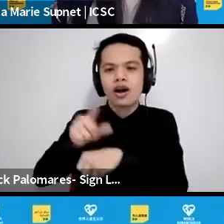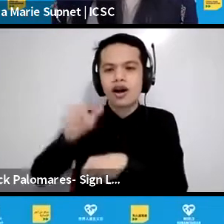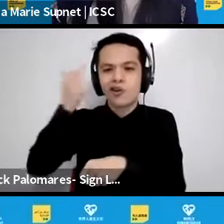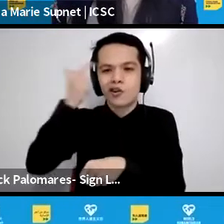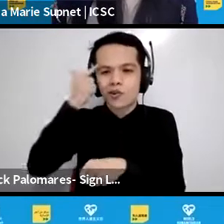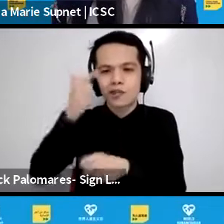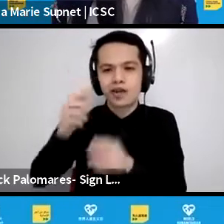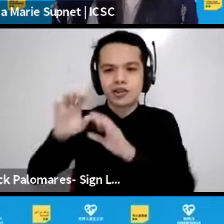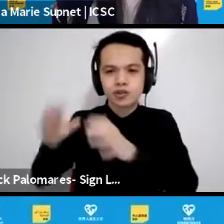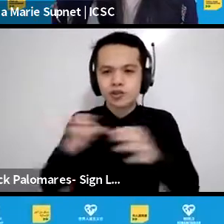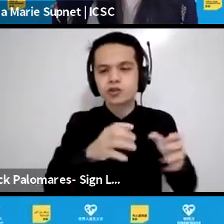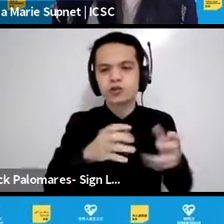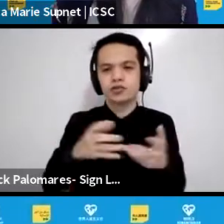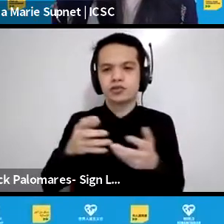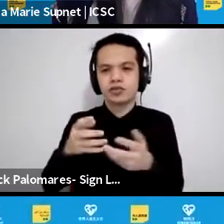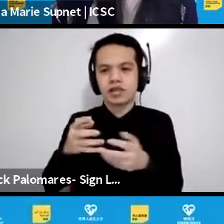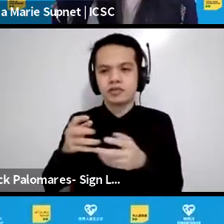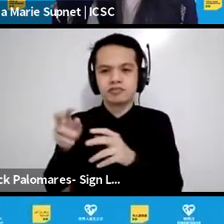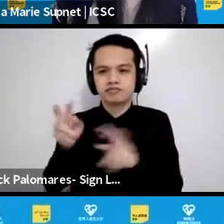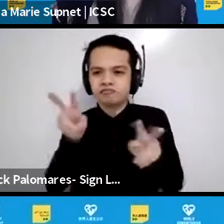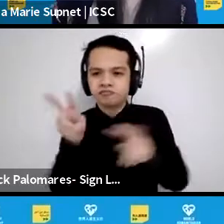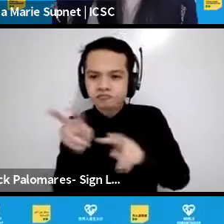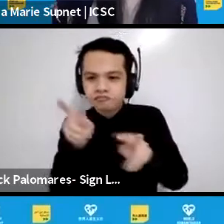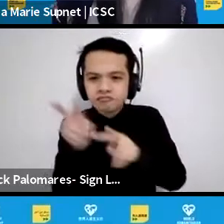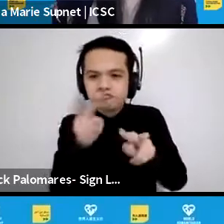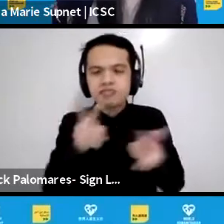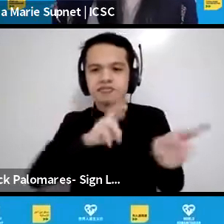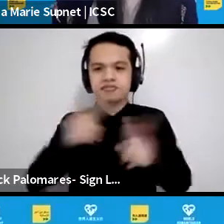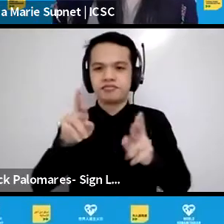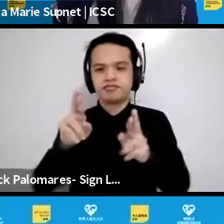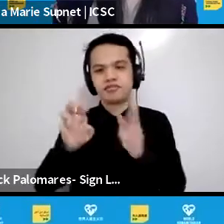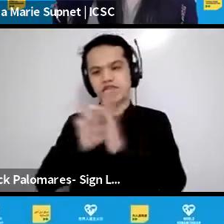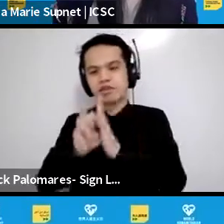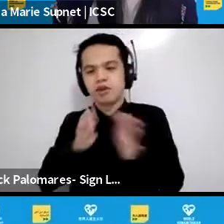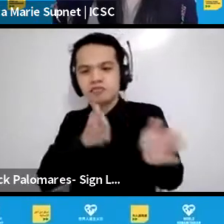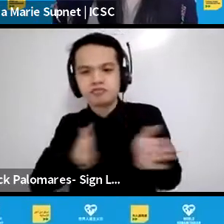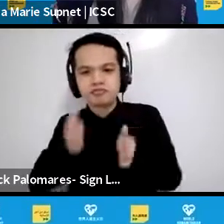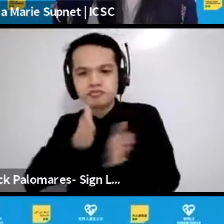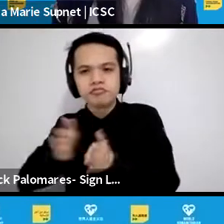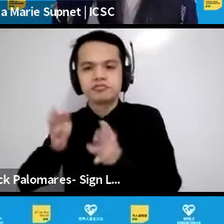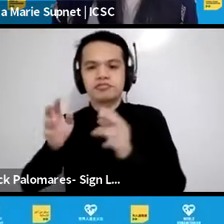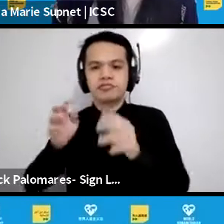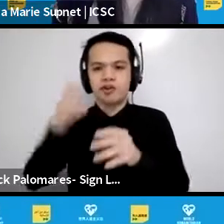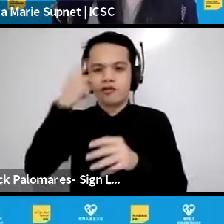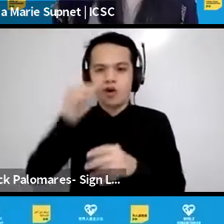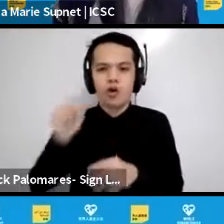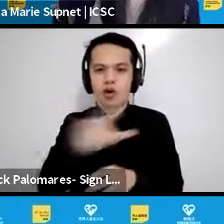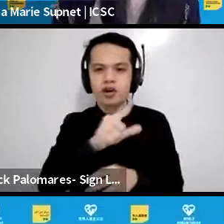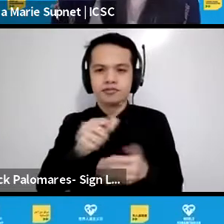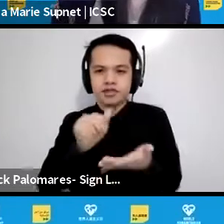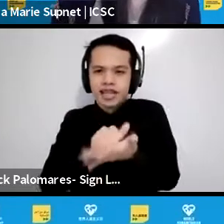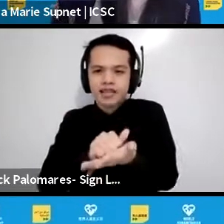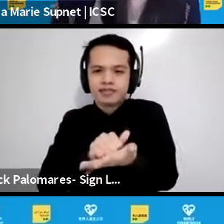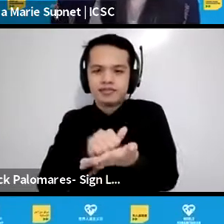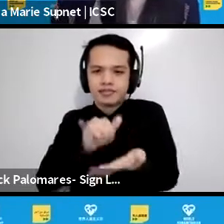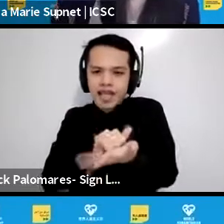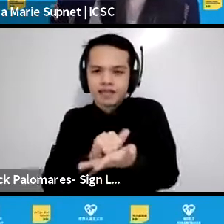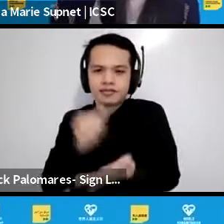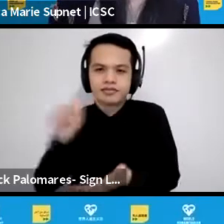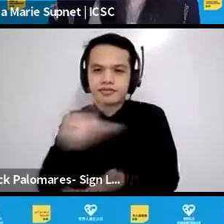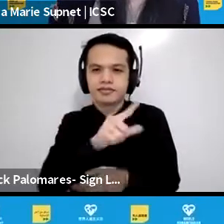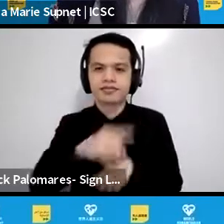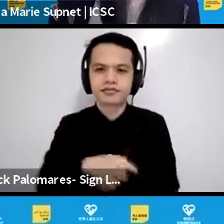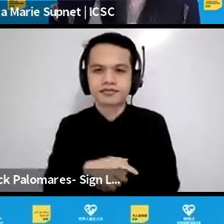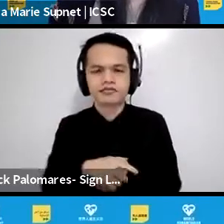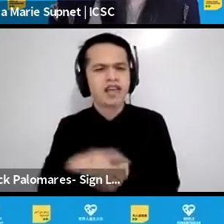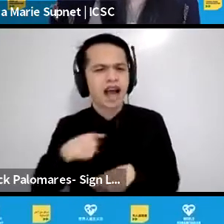do anticipatory action, no? In terms of preparedness and all of this. Thank you. All right.